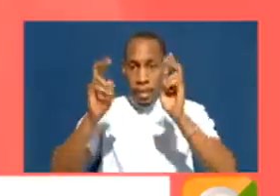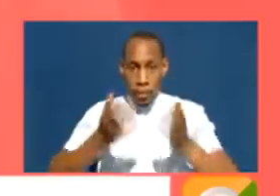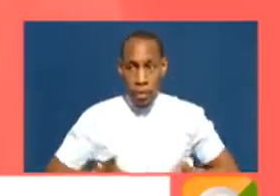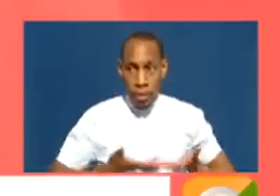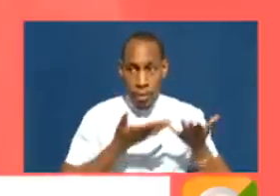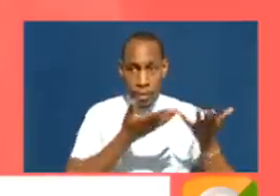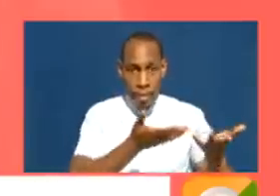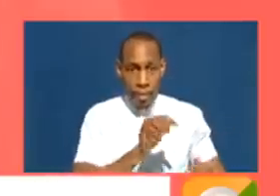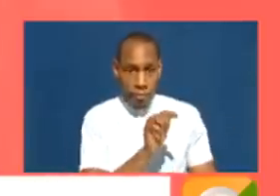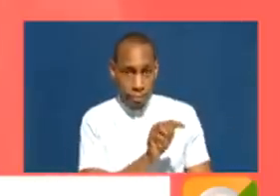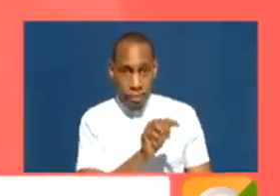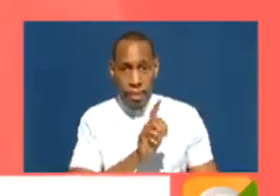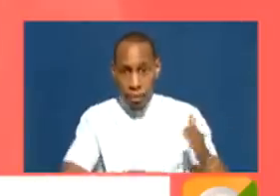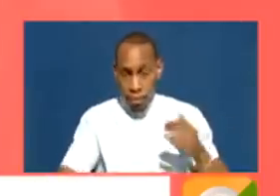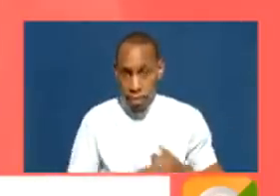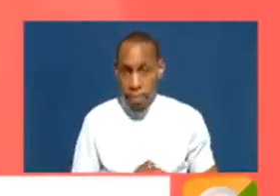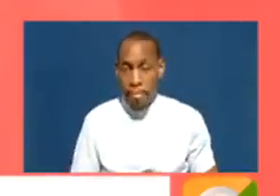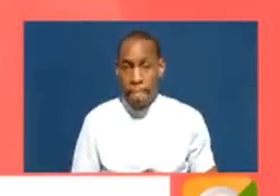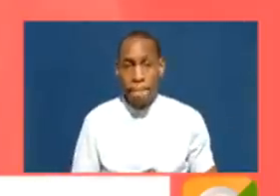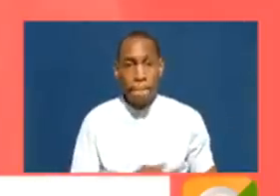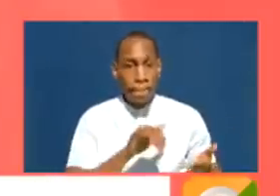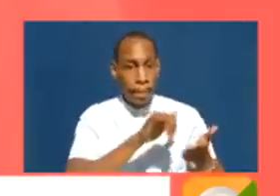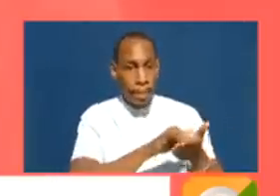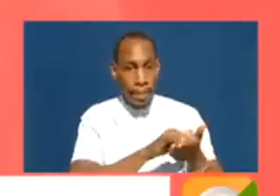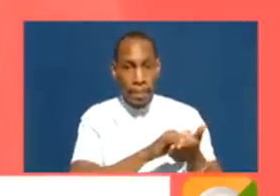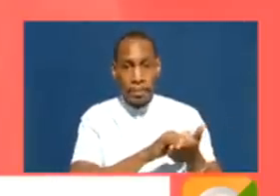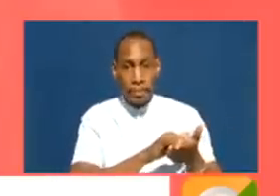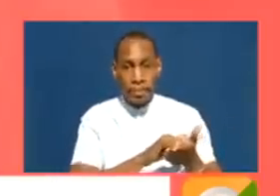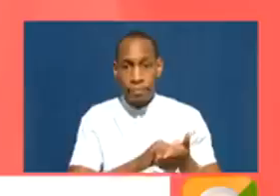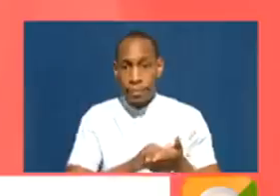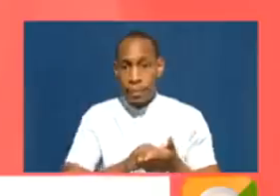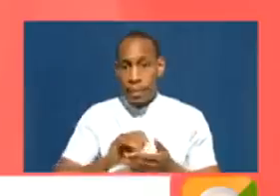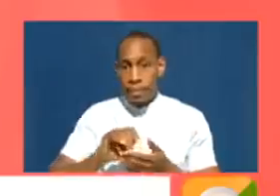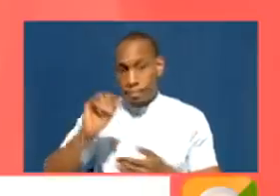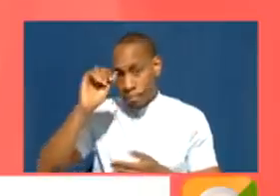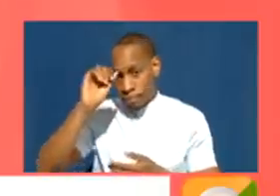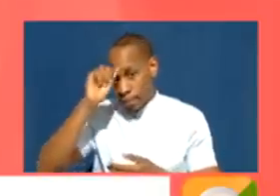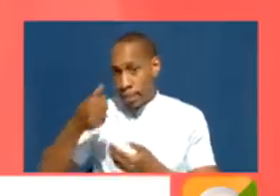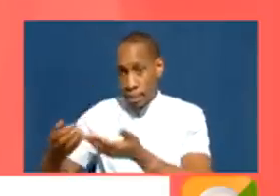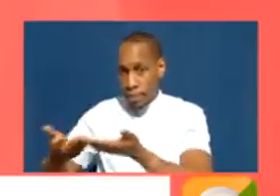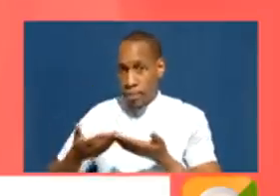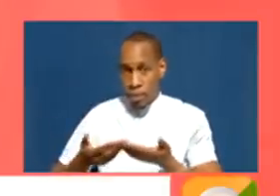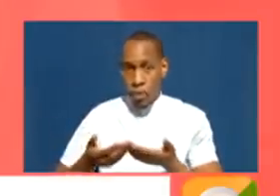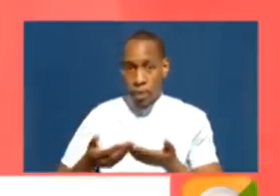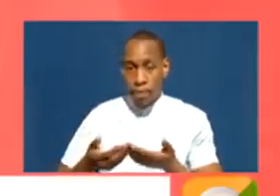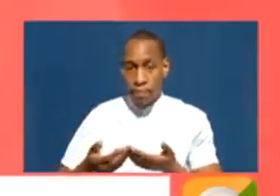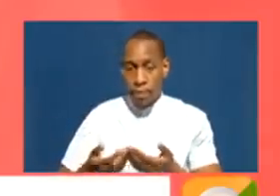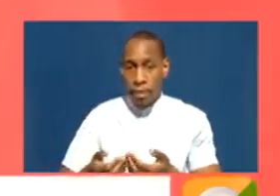him was that I'd received intelligence from one of the IEBC